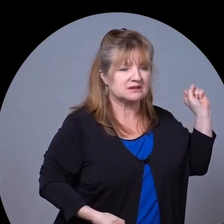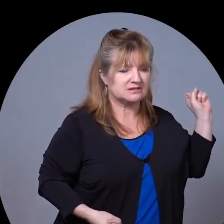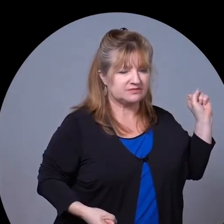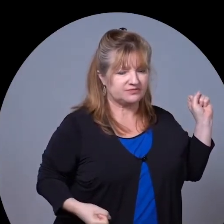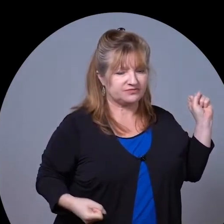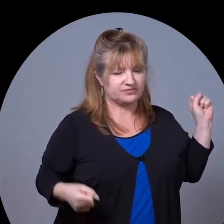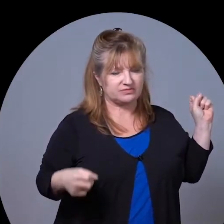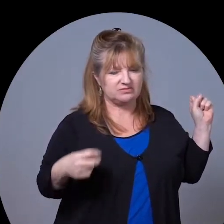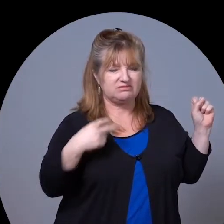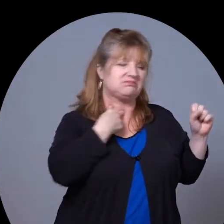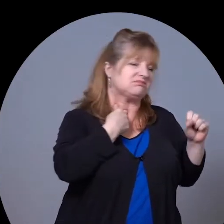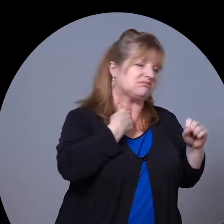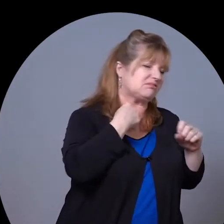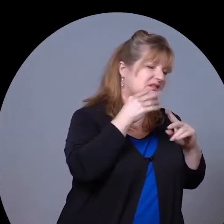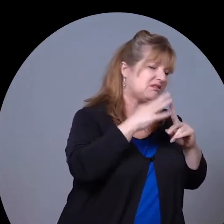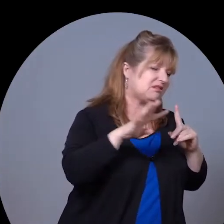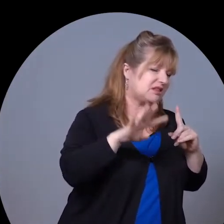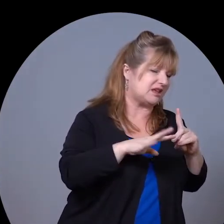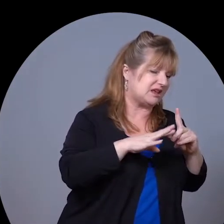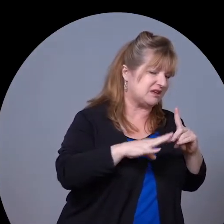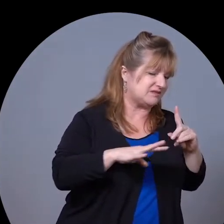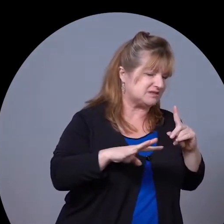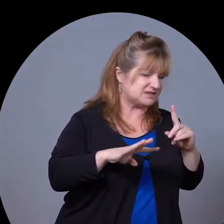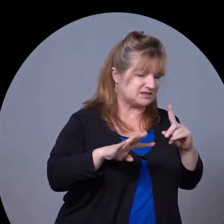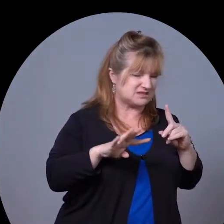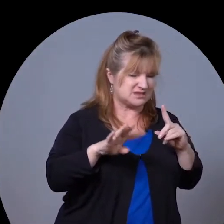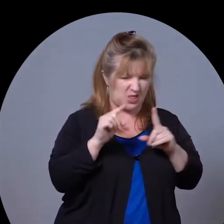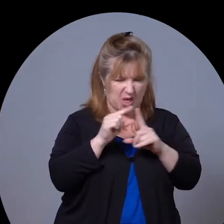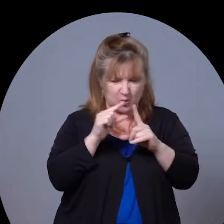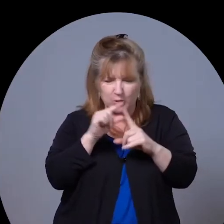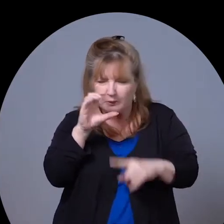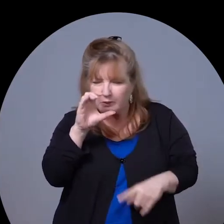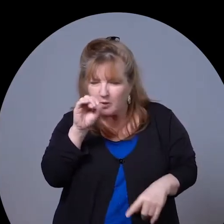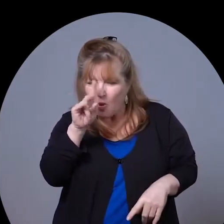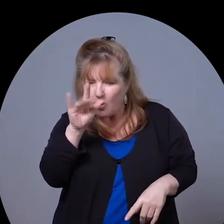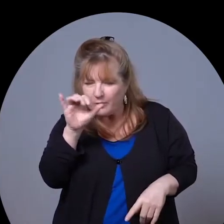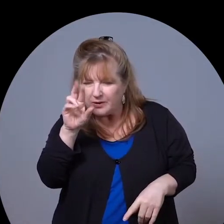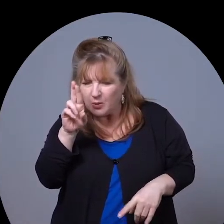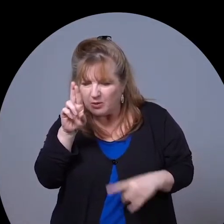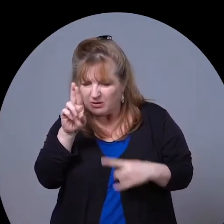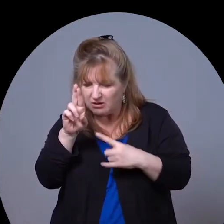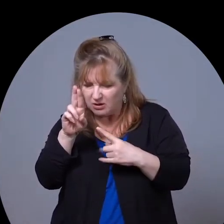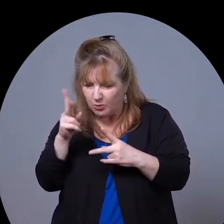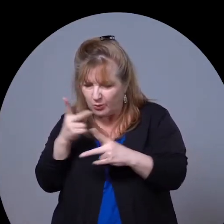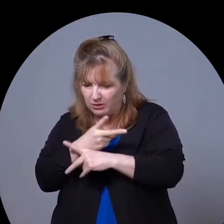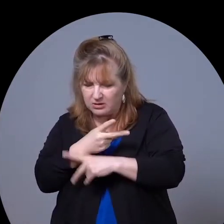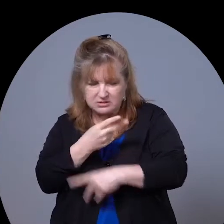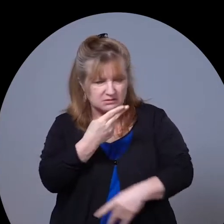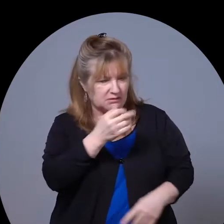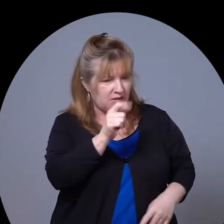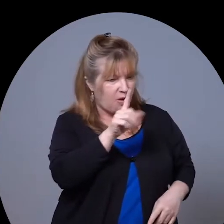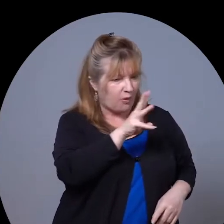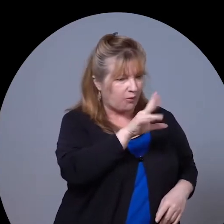Clog of leaves. That word corridor, so much worse than hallway.